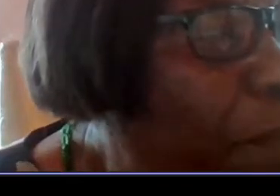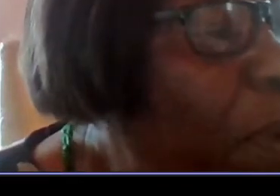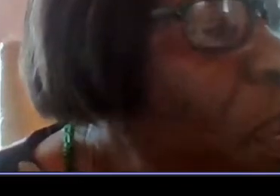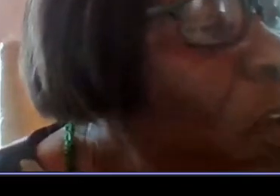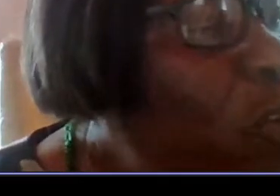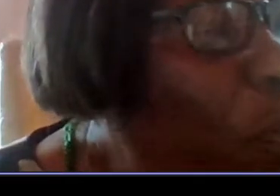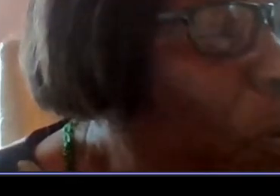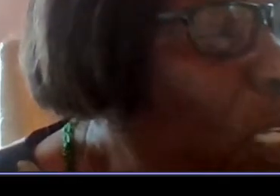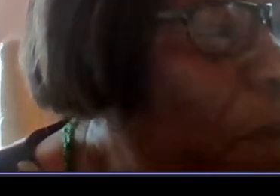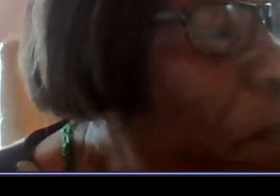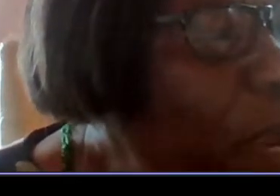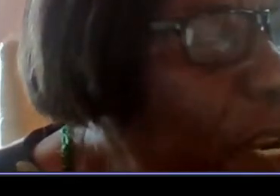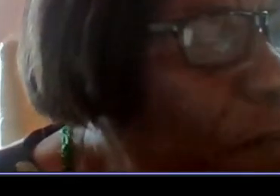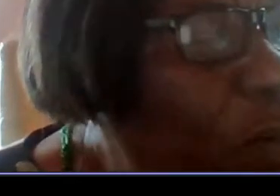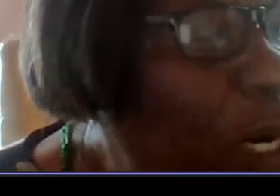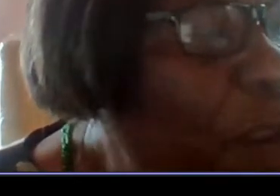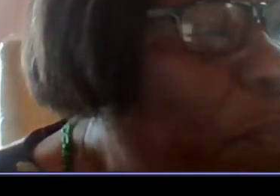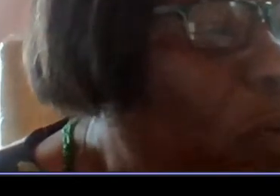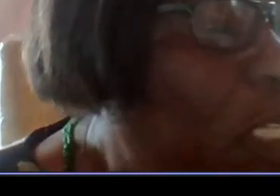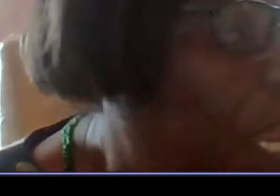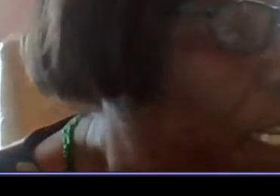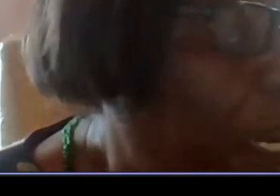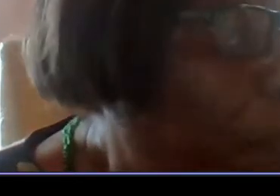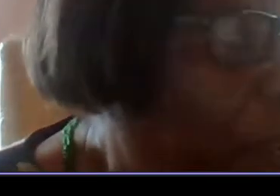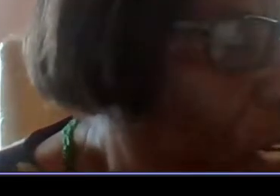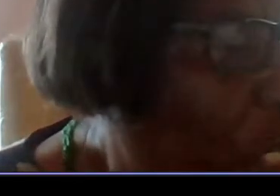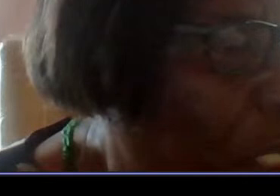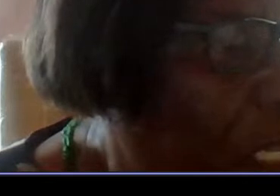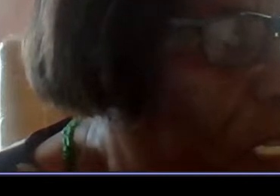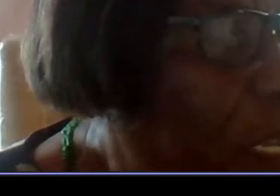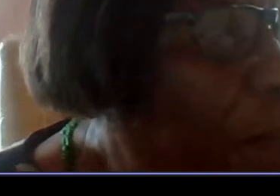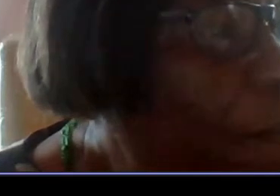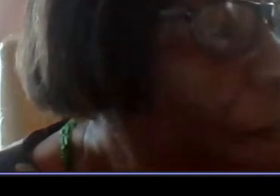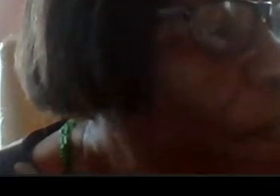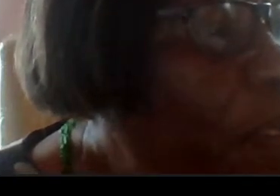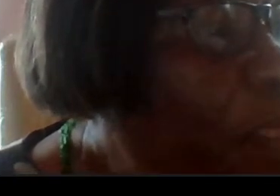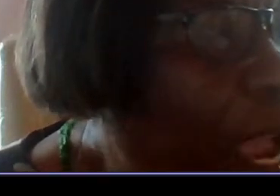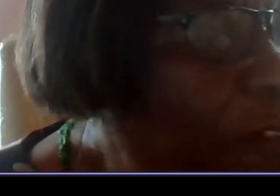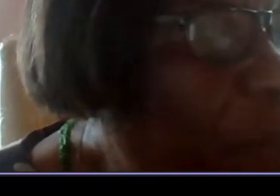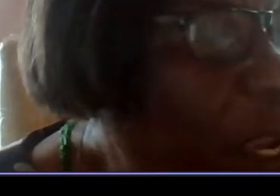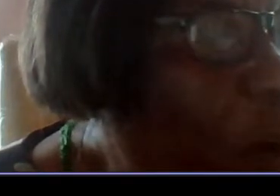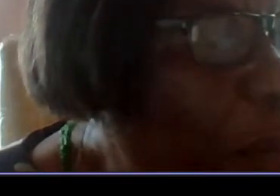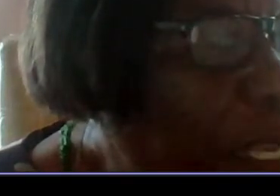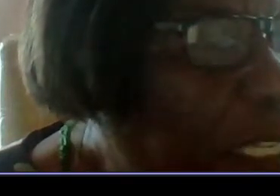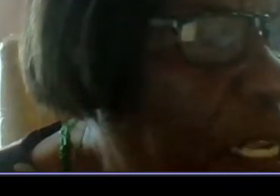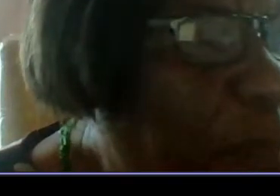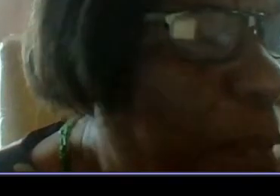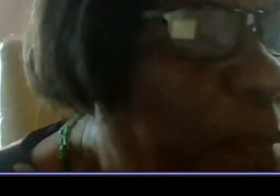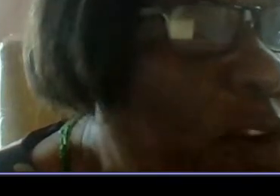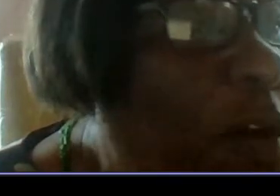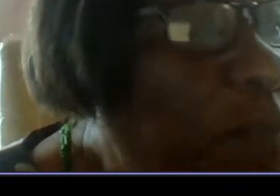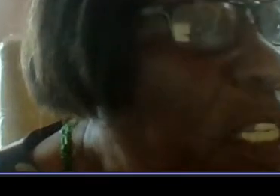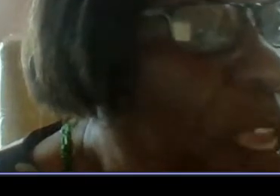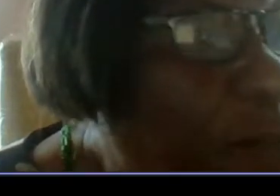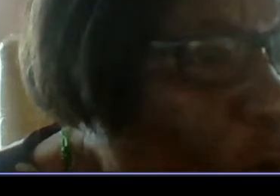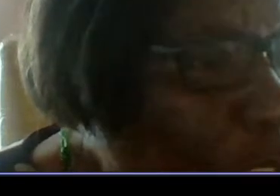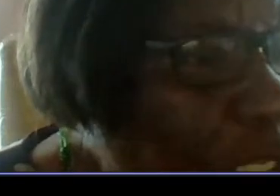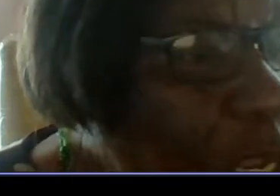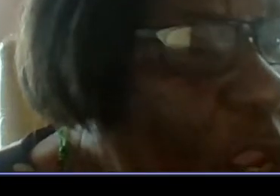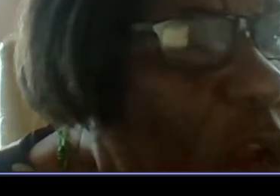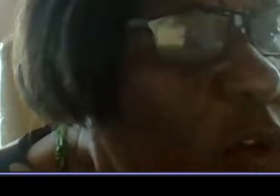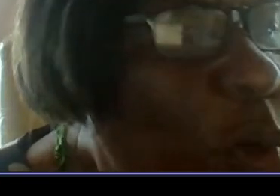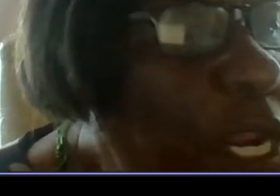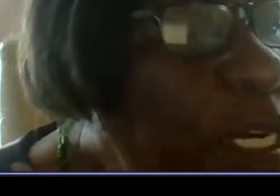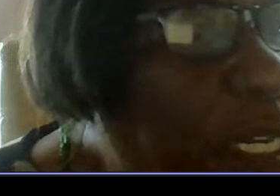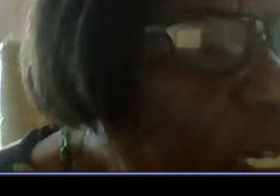enough time to put in meaningful inputs and deliberations. The IFP commends the department of its